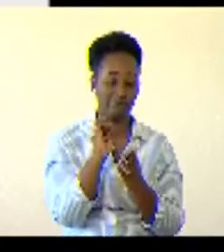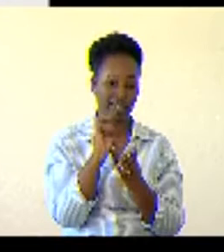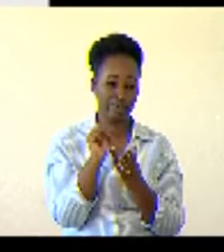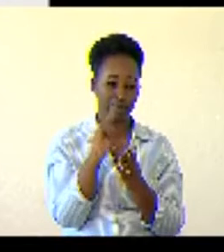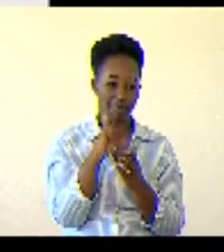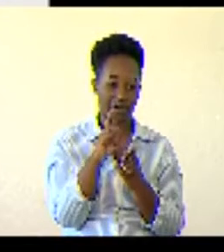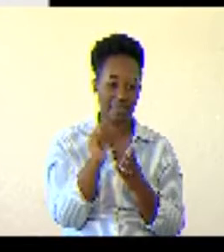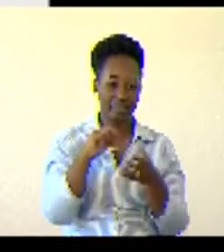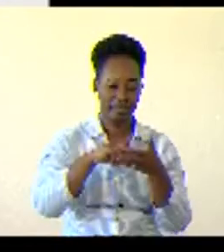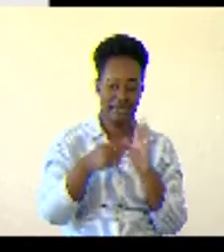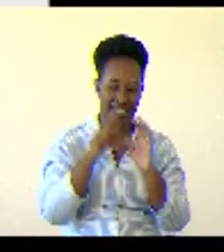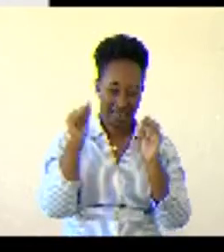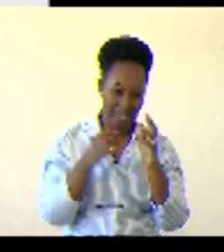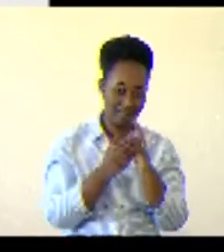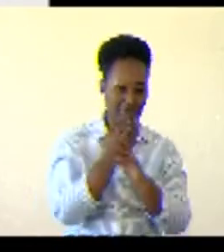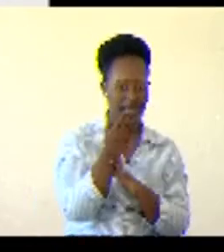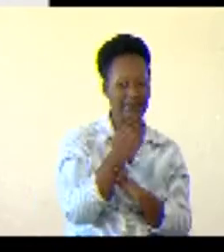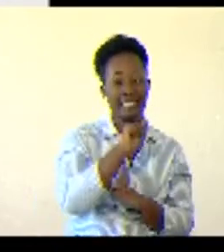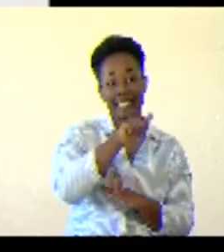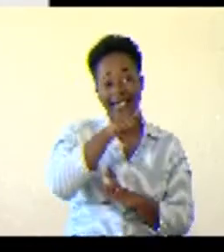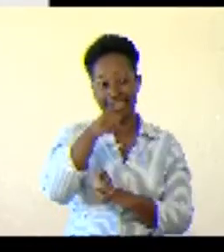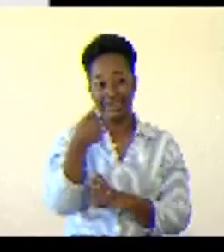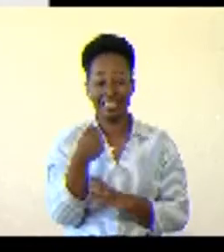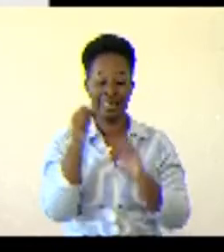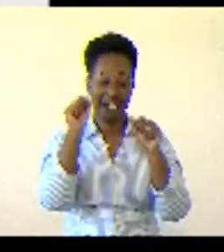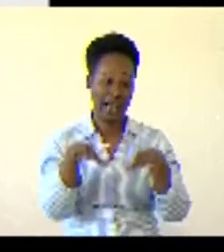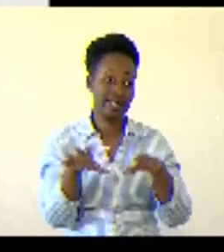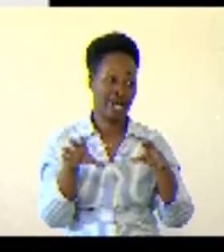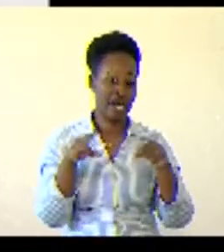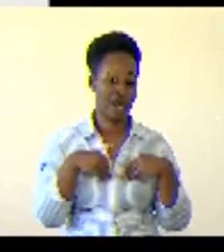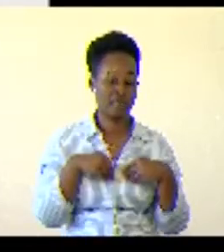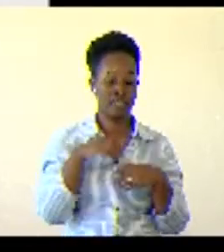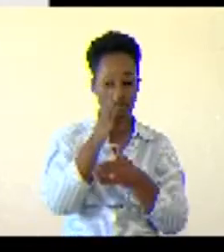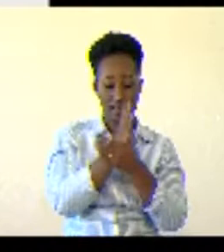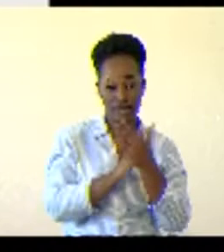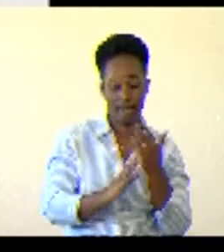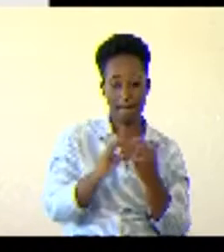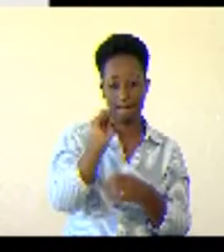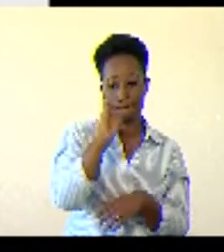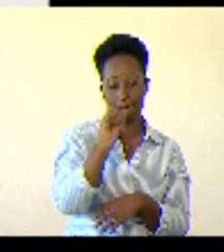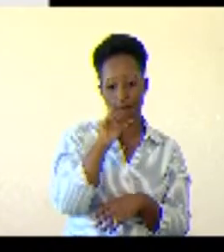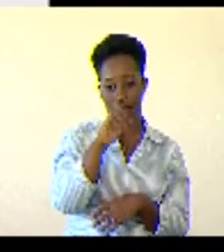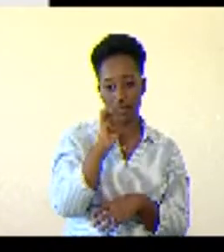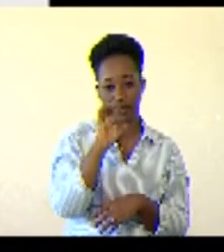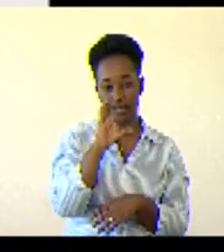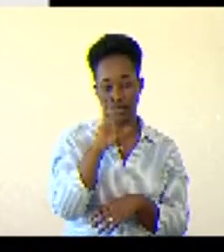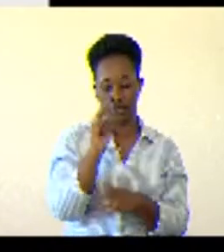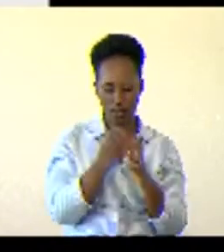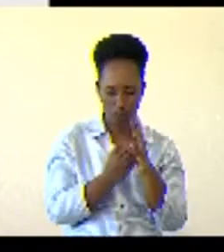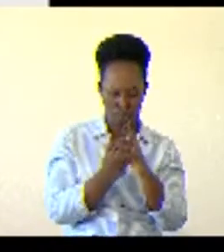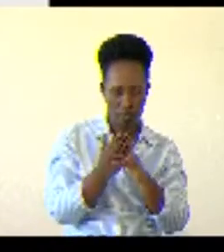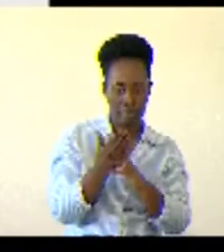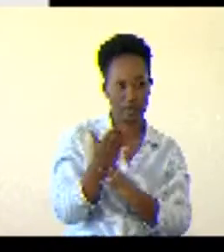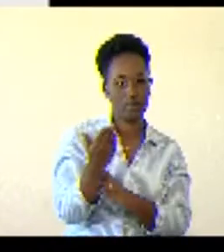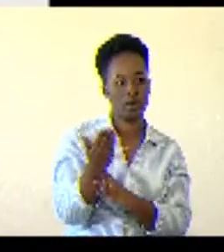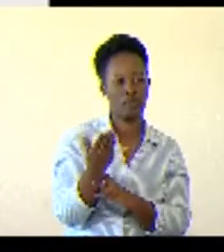through. Partially permeable, it means that it can allow some molecules, let me say glucose to pass through, but it